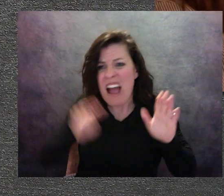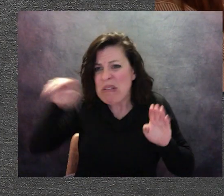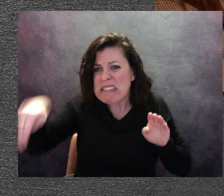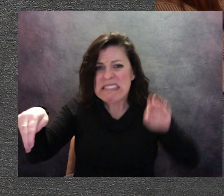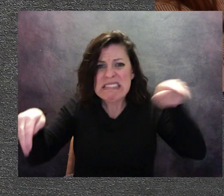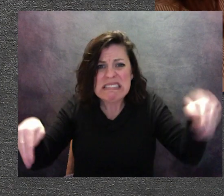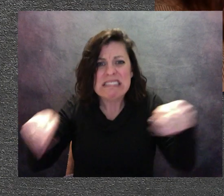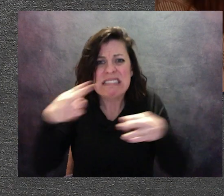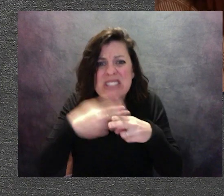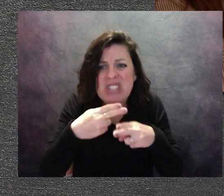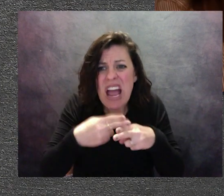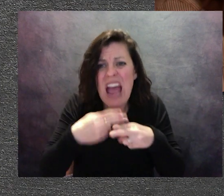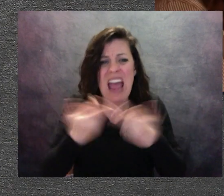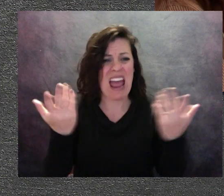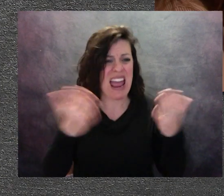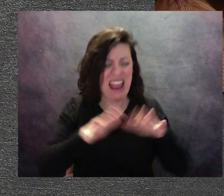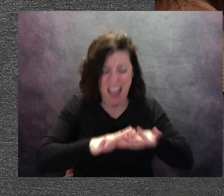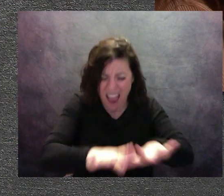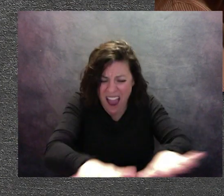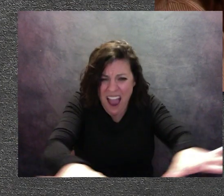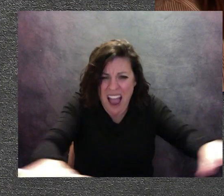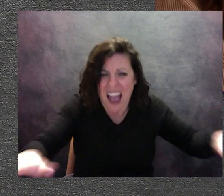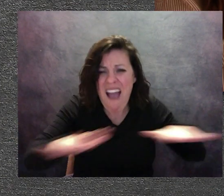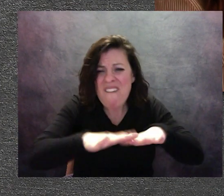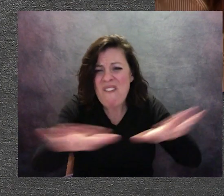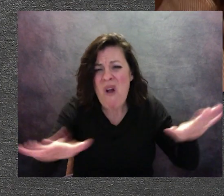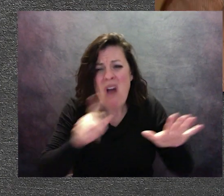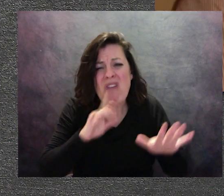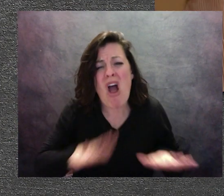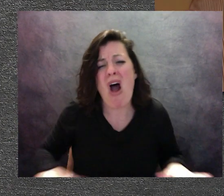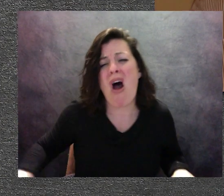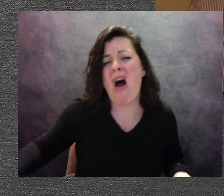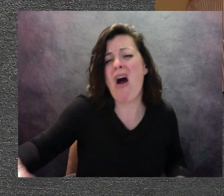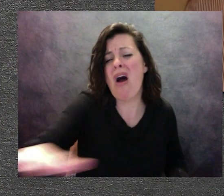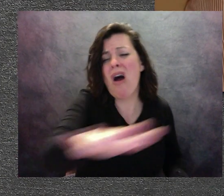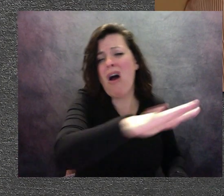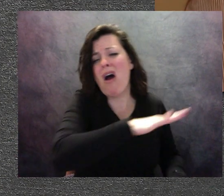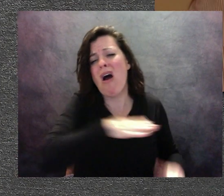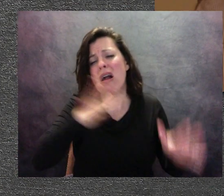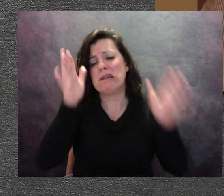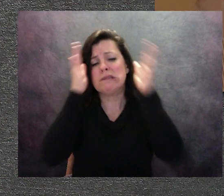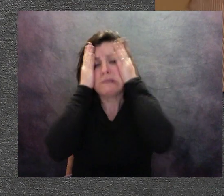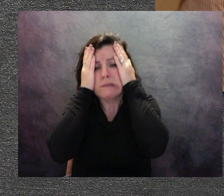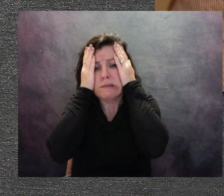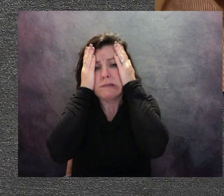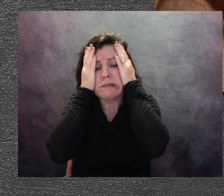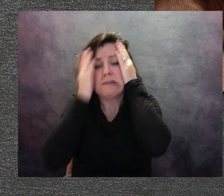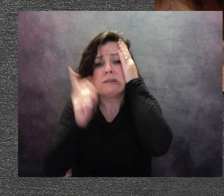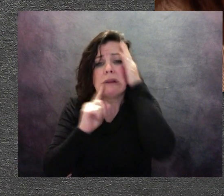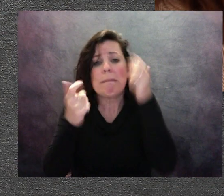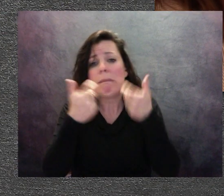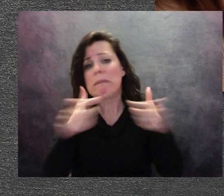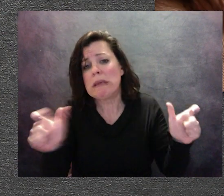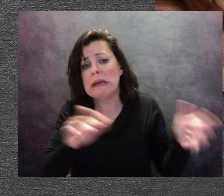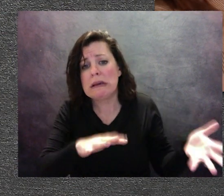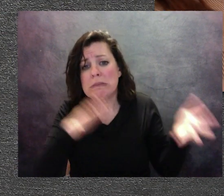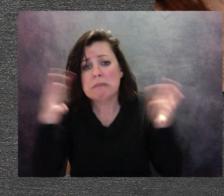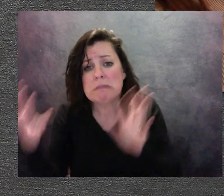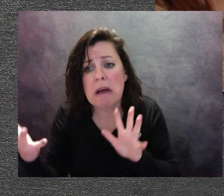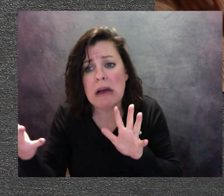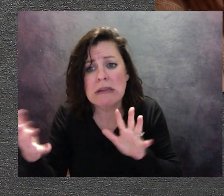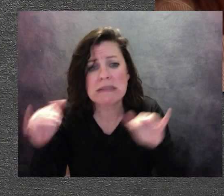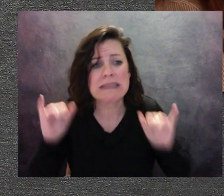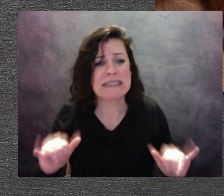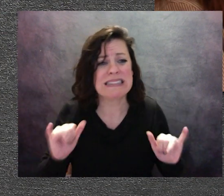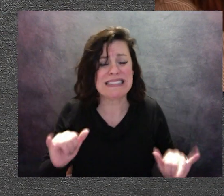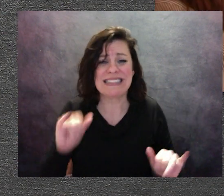the rug, and some on the big blue chair. What a mess! Mickey